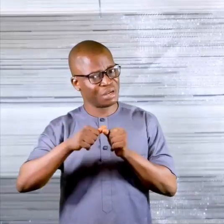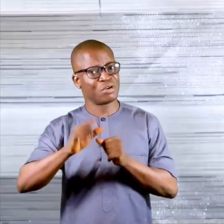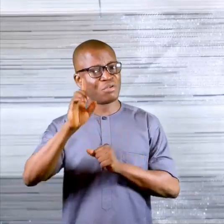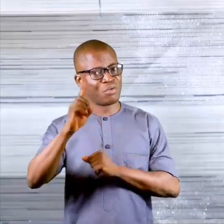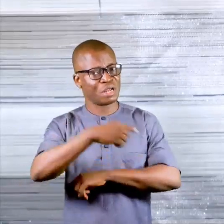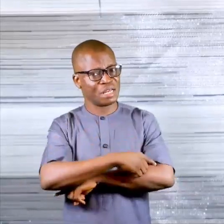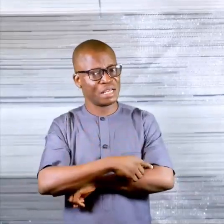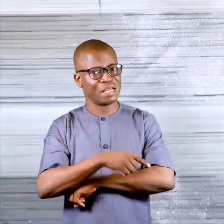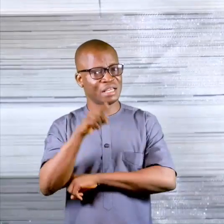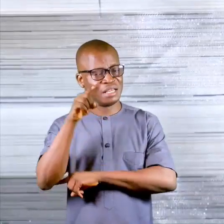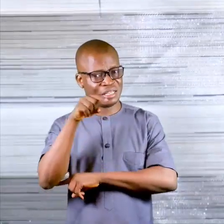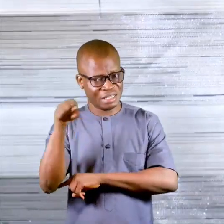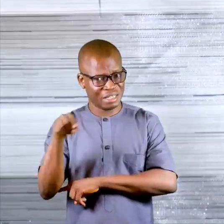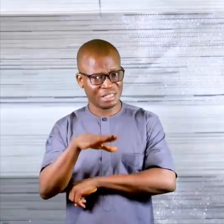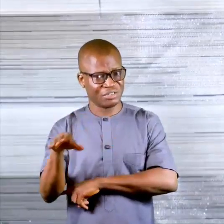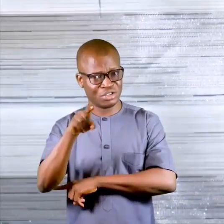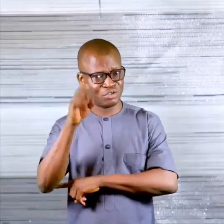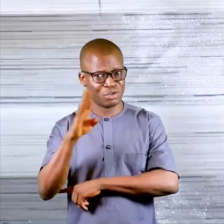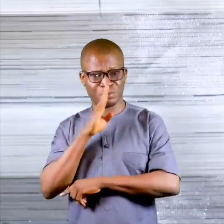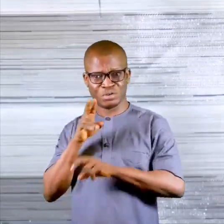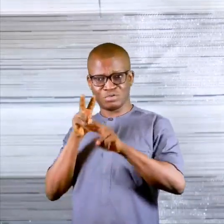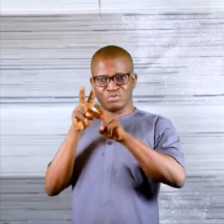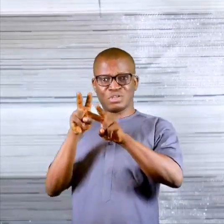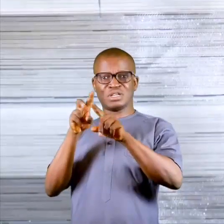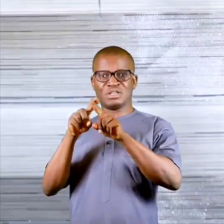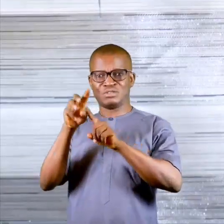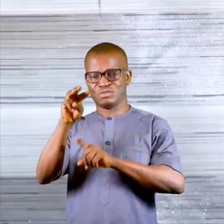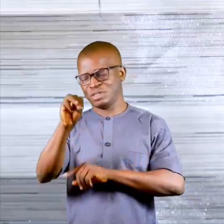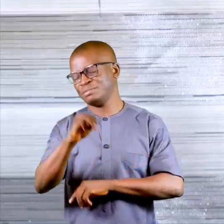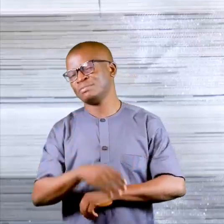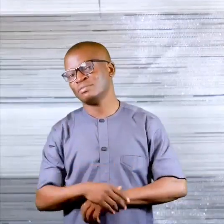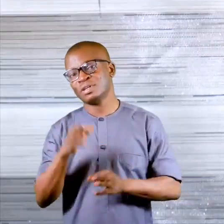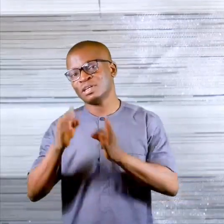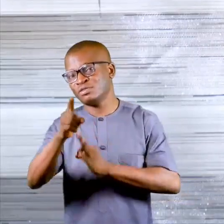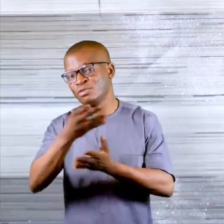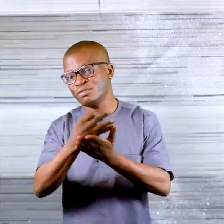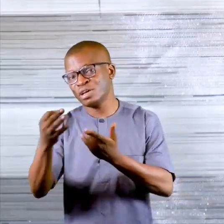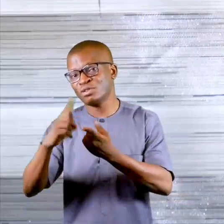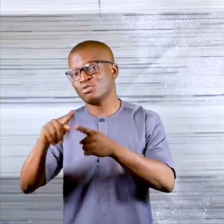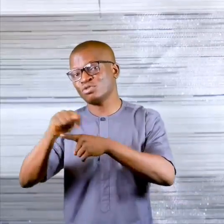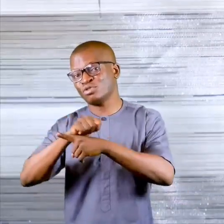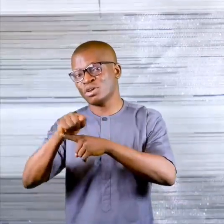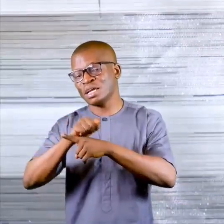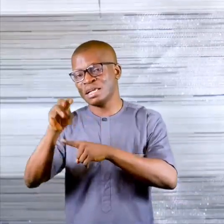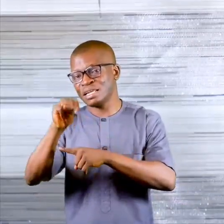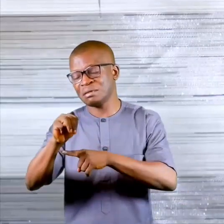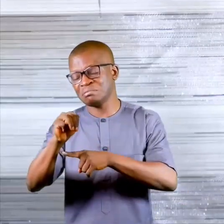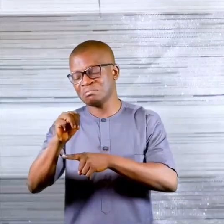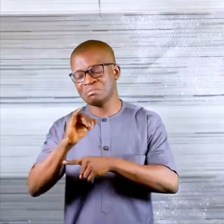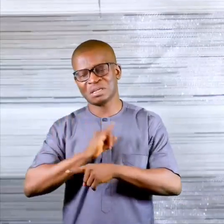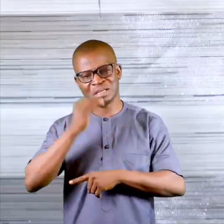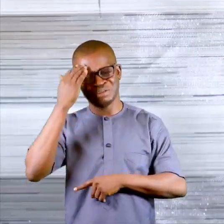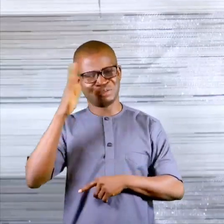these children that we are looking at will grow, will not remain children forever. So if you don't train them now,